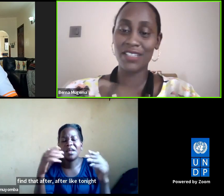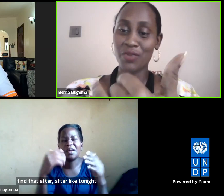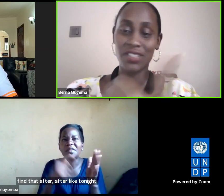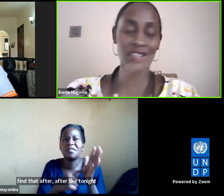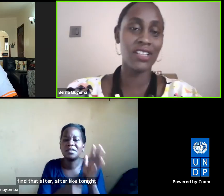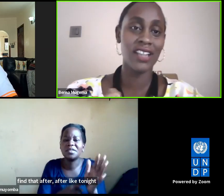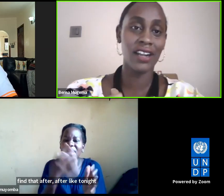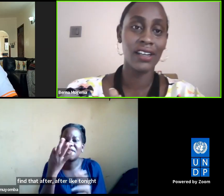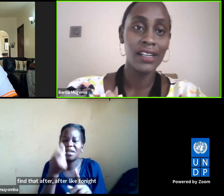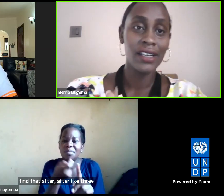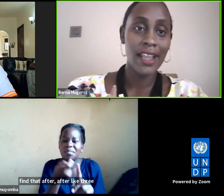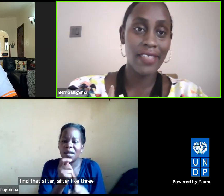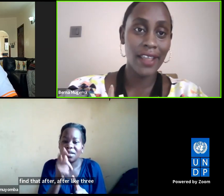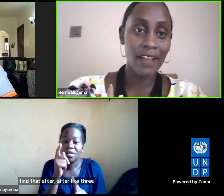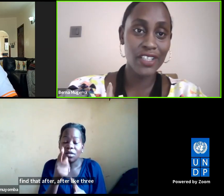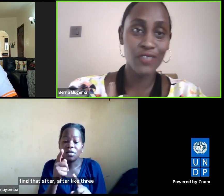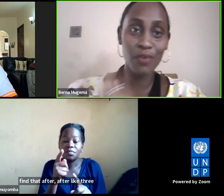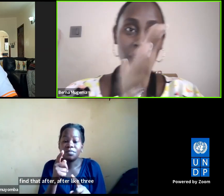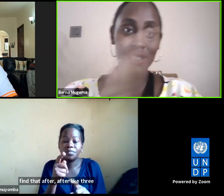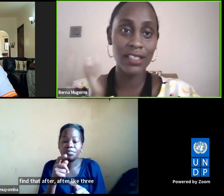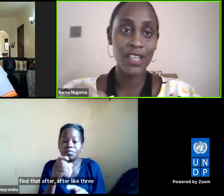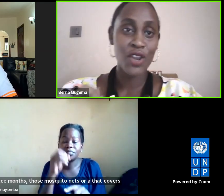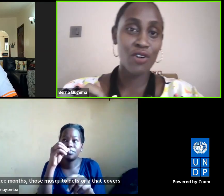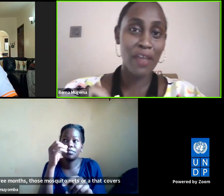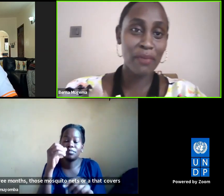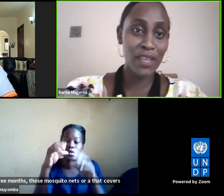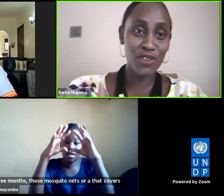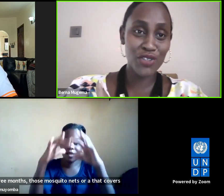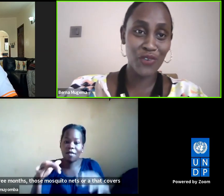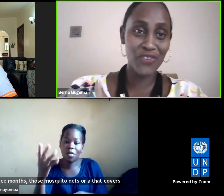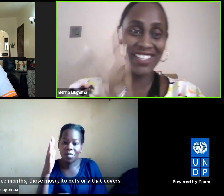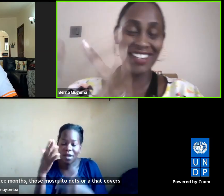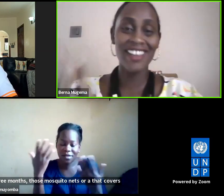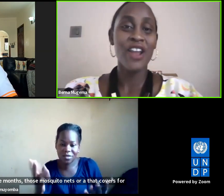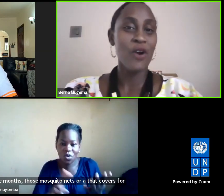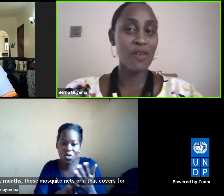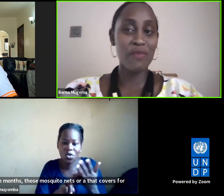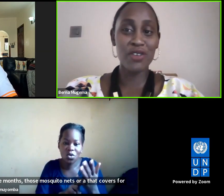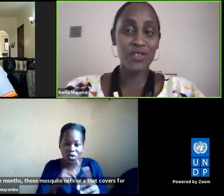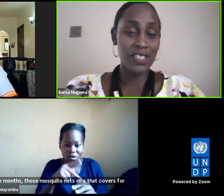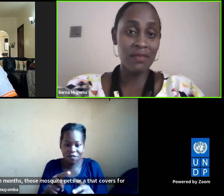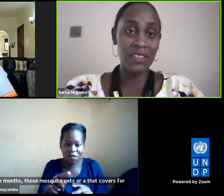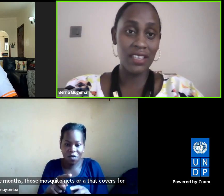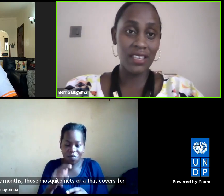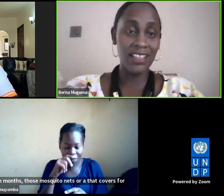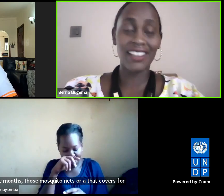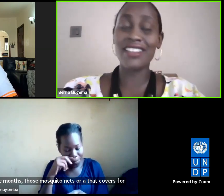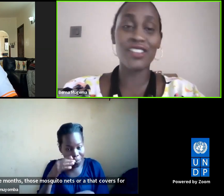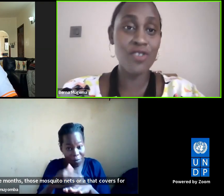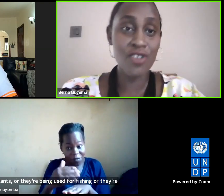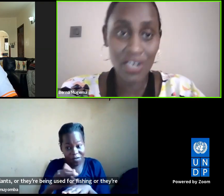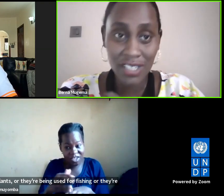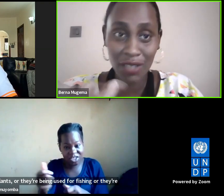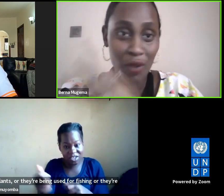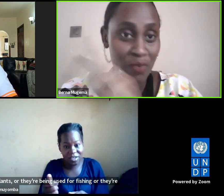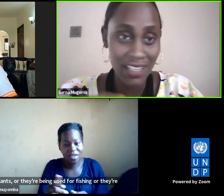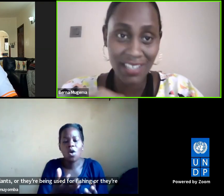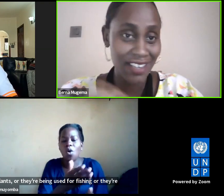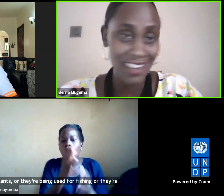after like three months, those mosquito nets are either covers for plants, or they're being used for fishing, or they're being used for something that is